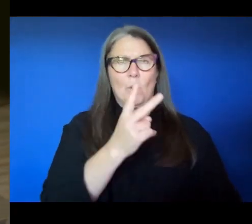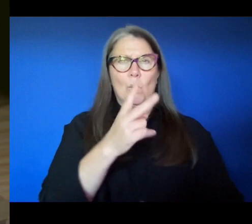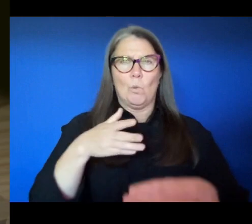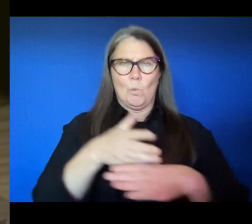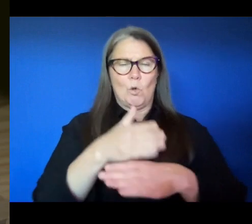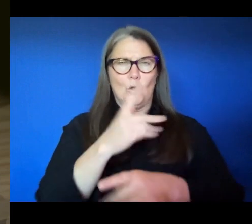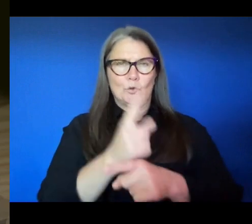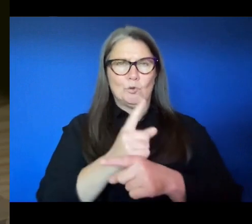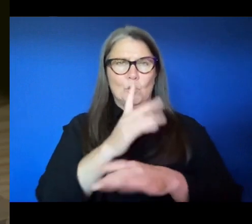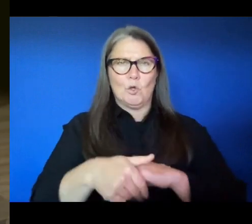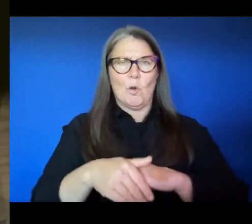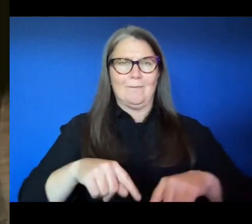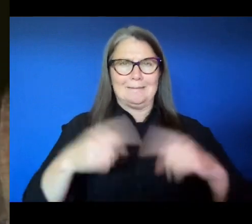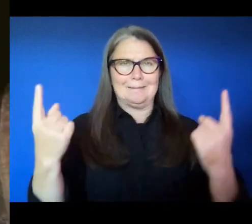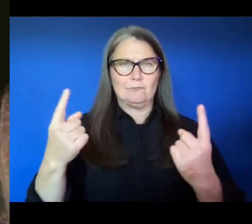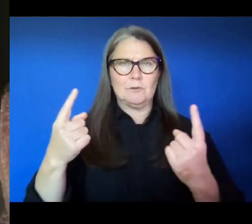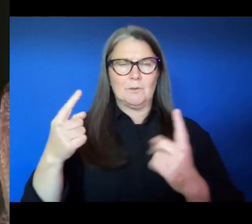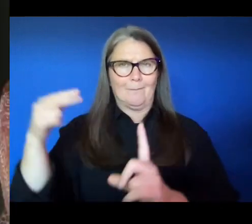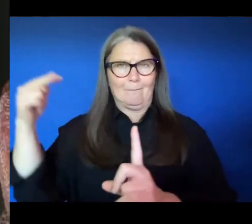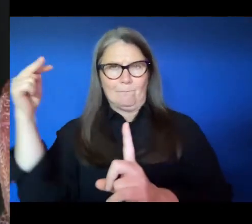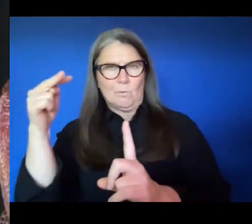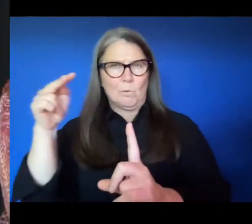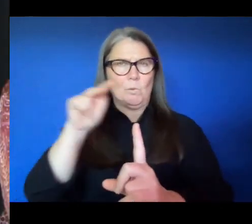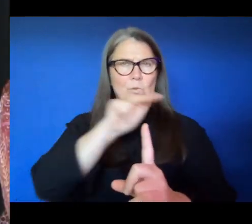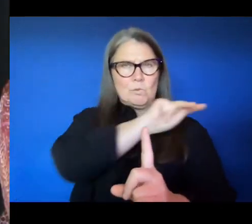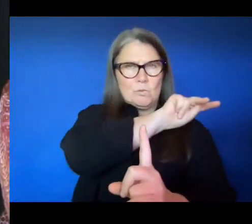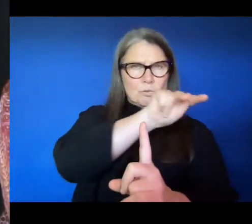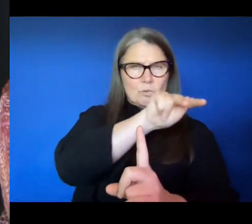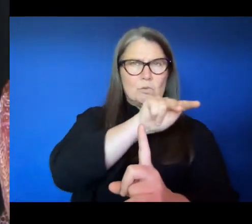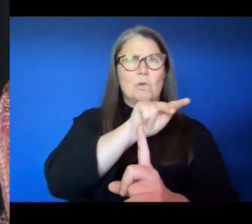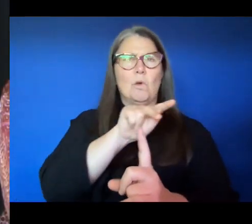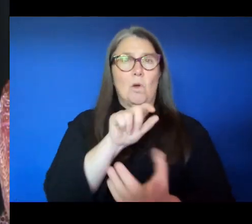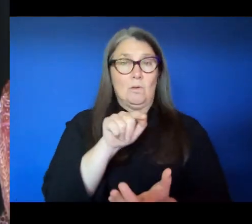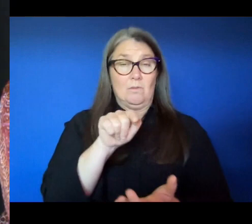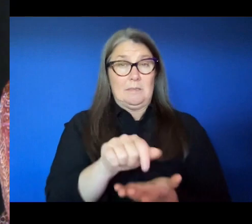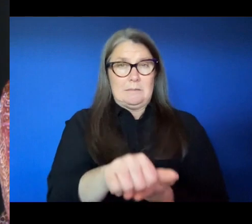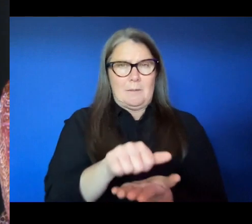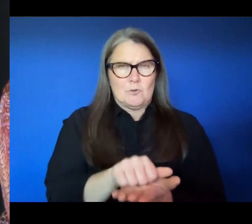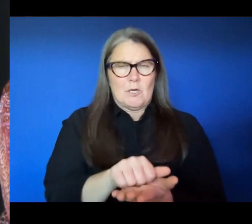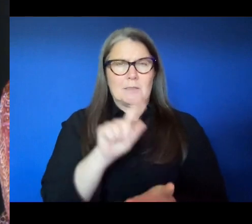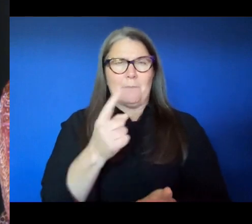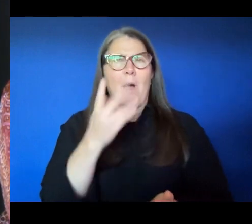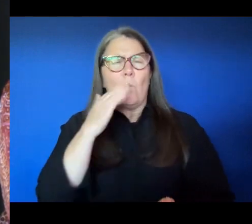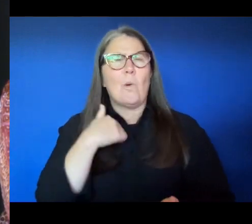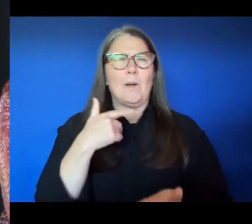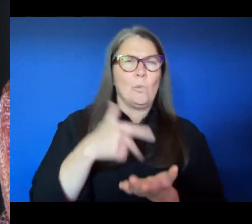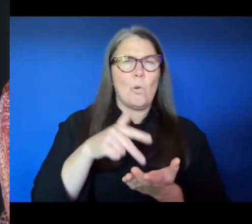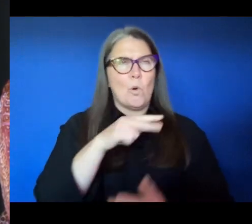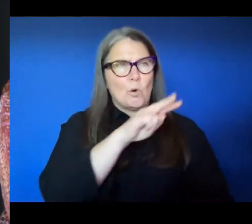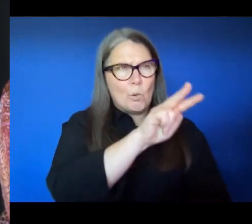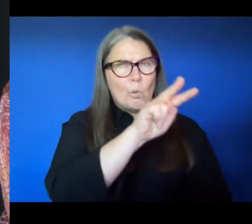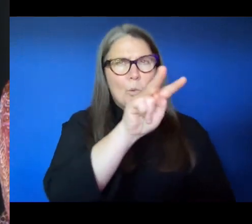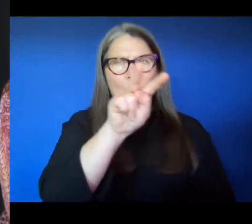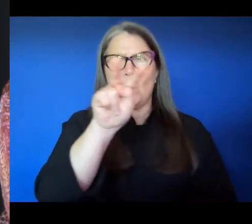think, it's really apparent when you kind of walk through the show that there are these material